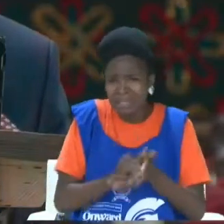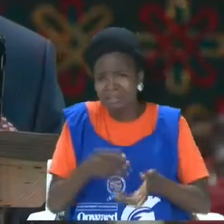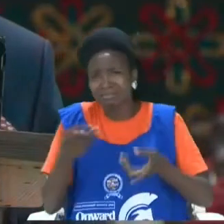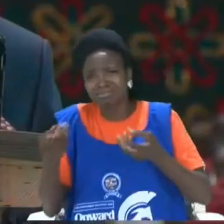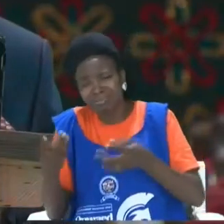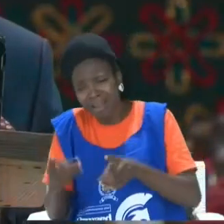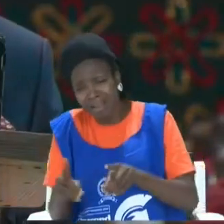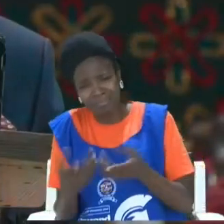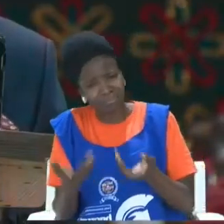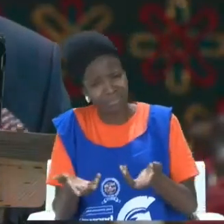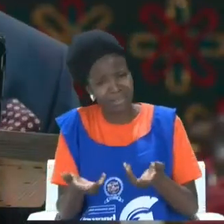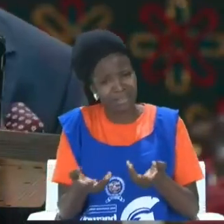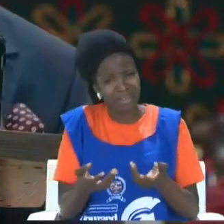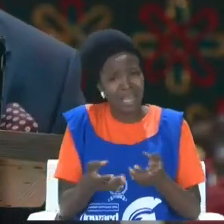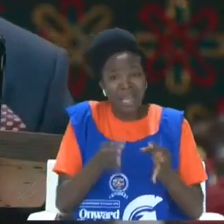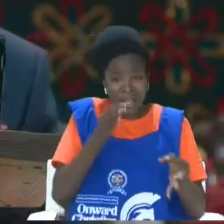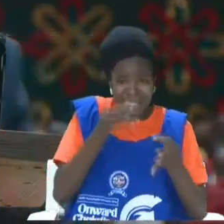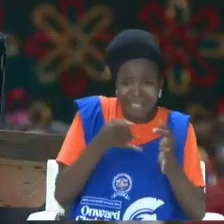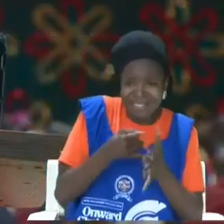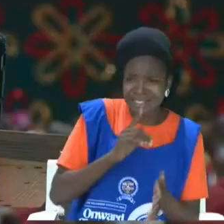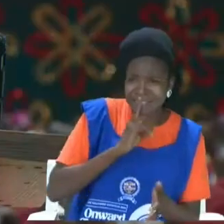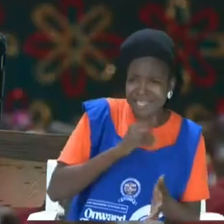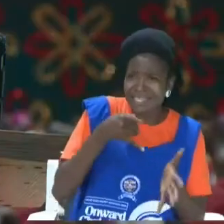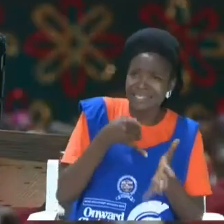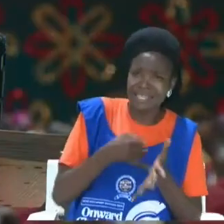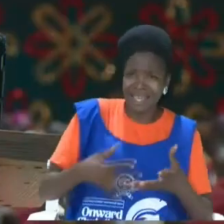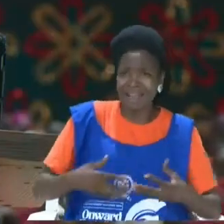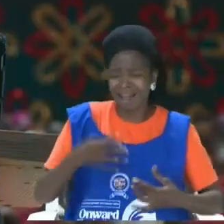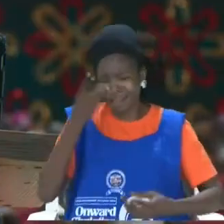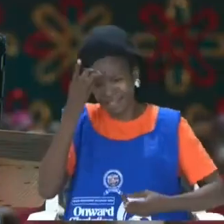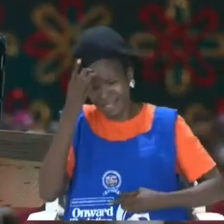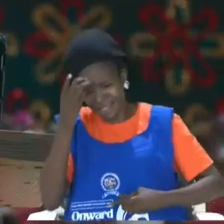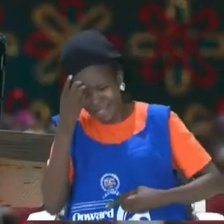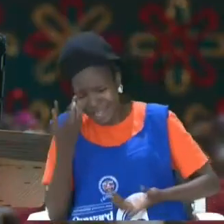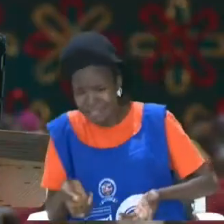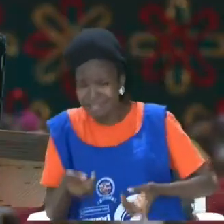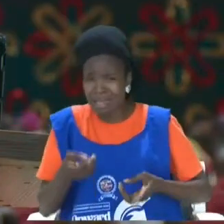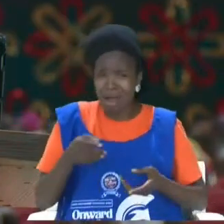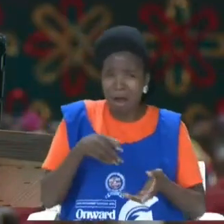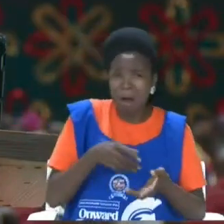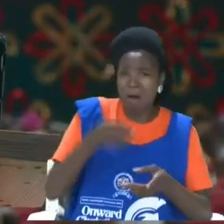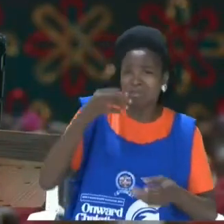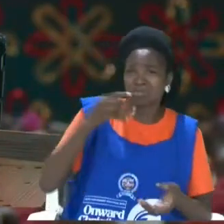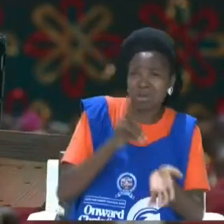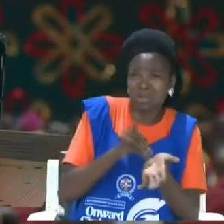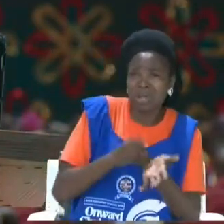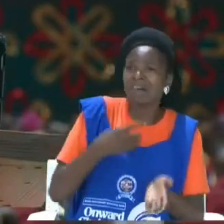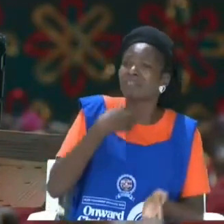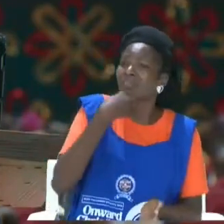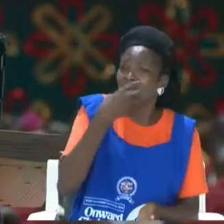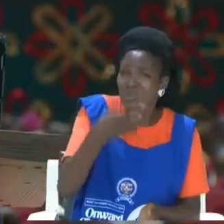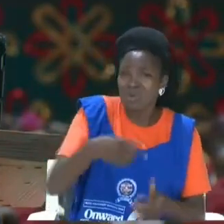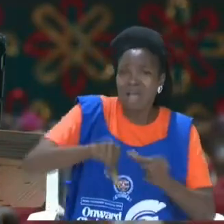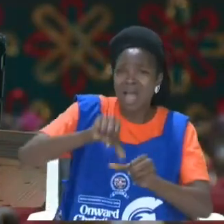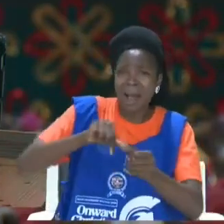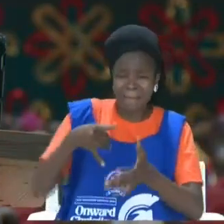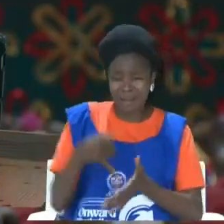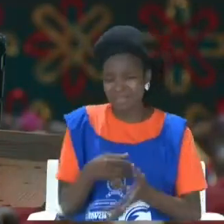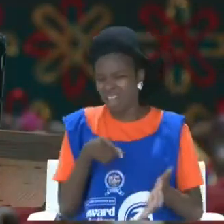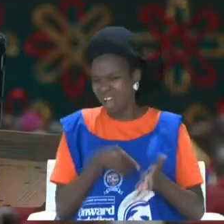gatherings? Is it an illness that the doctors have told you that it